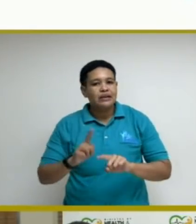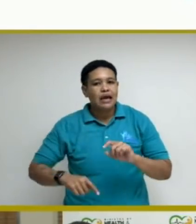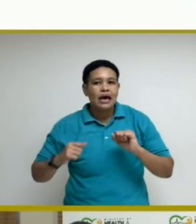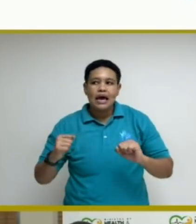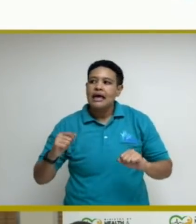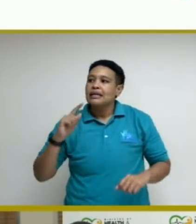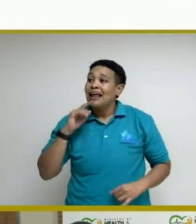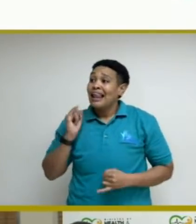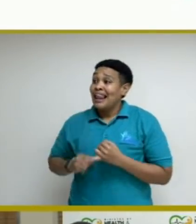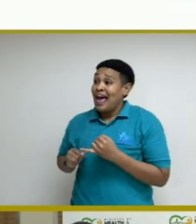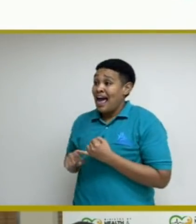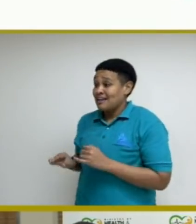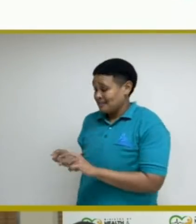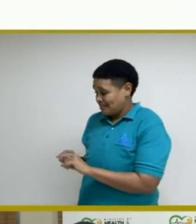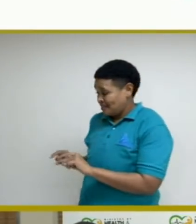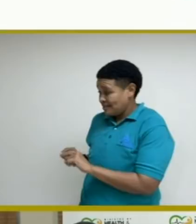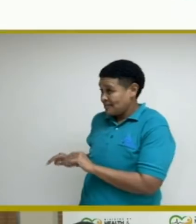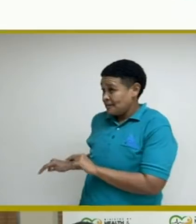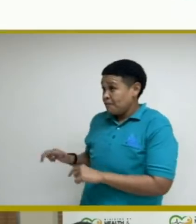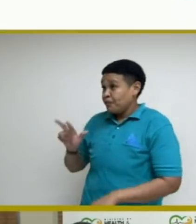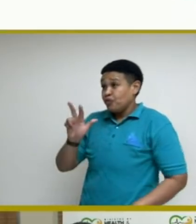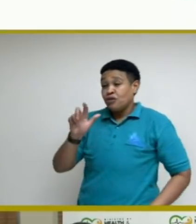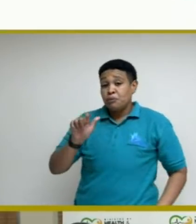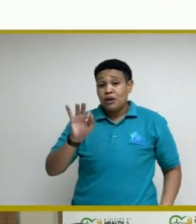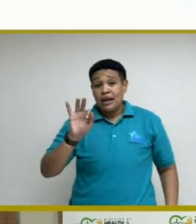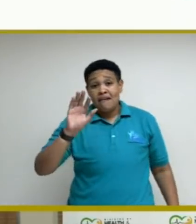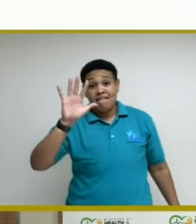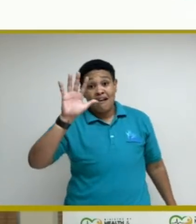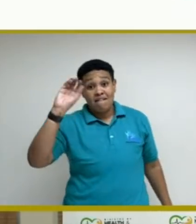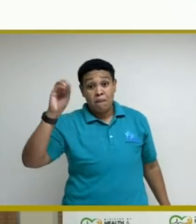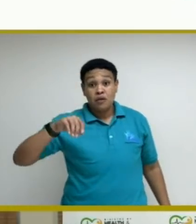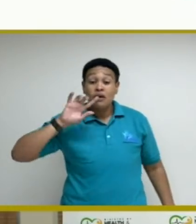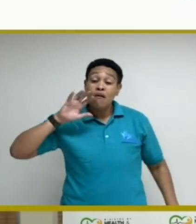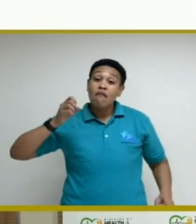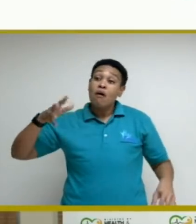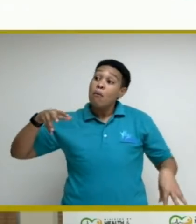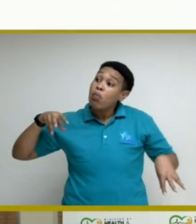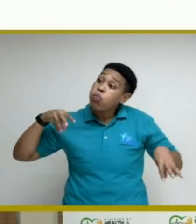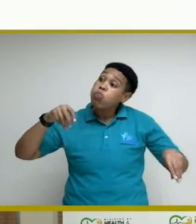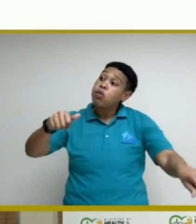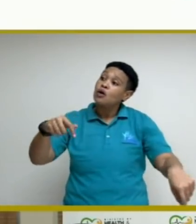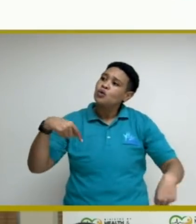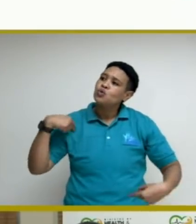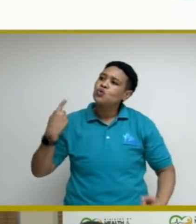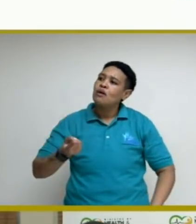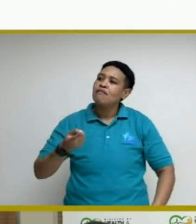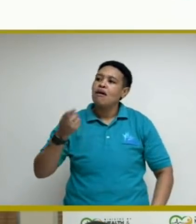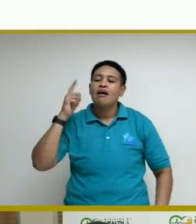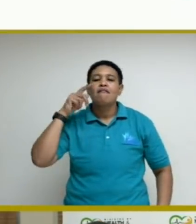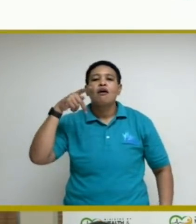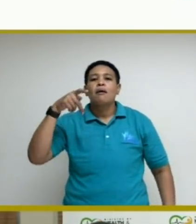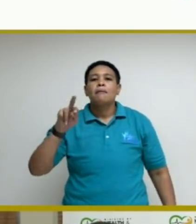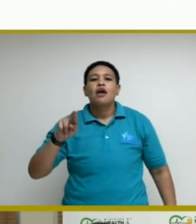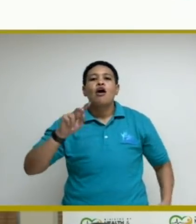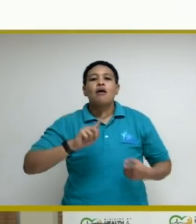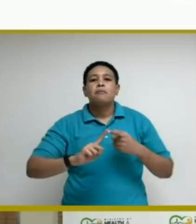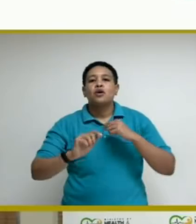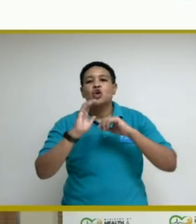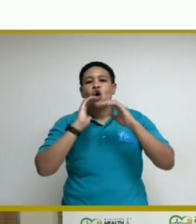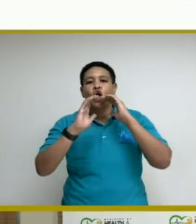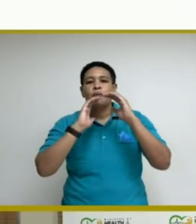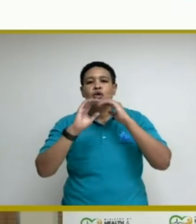finally, 3.95% of the amount expended to date has been for PR and